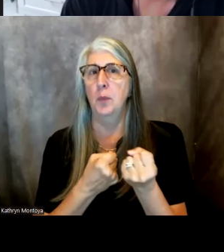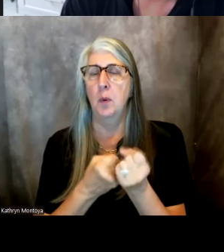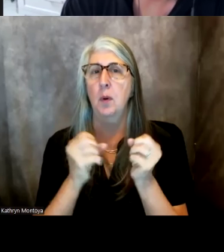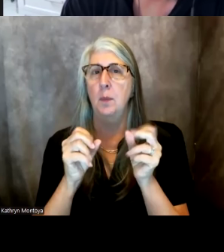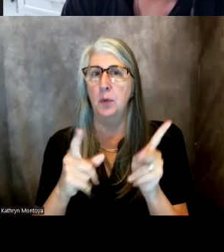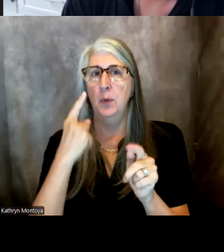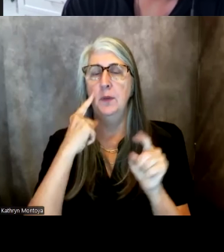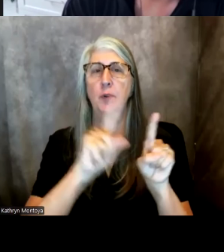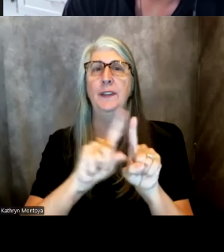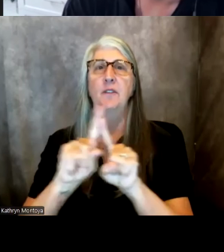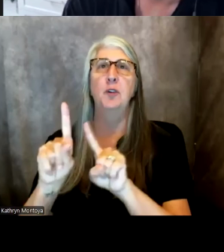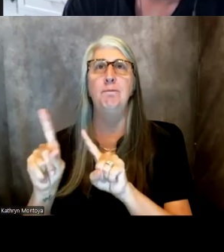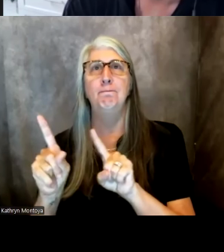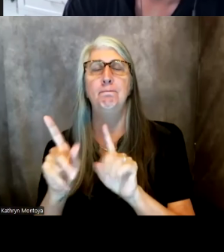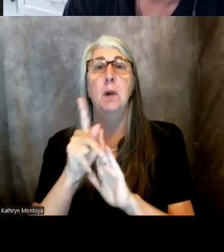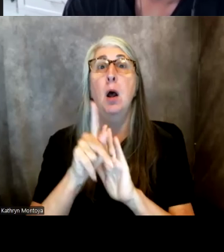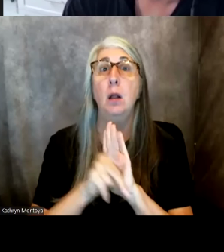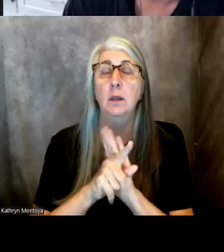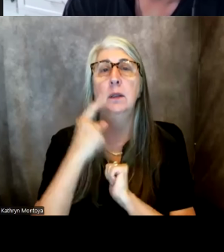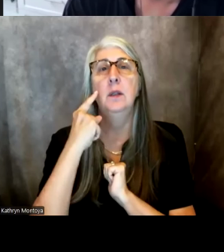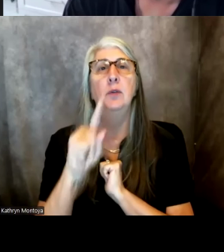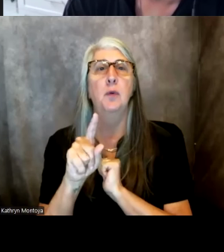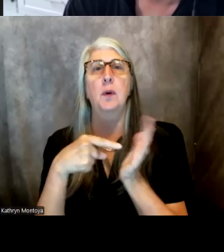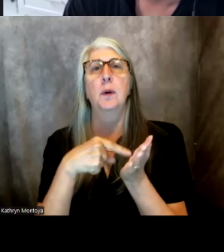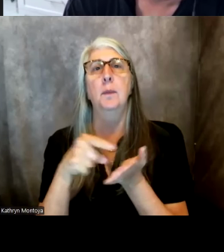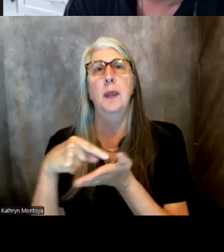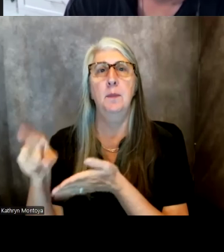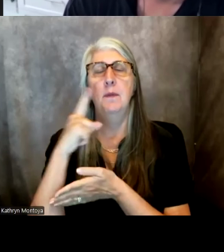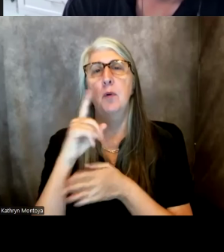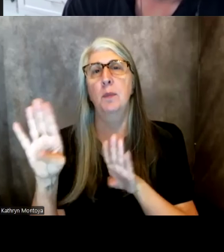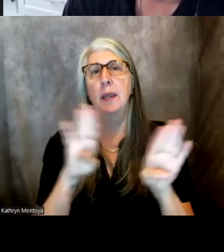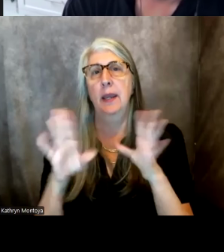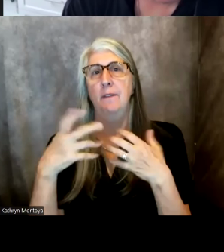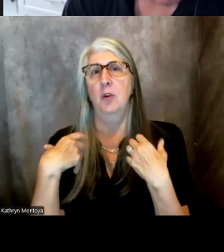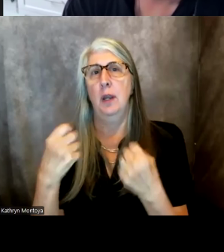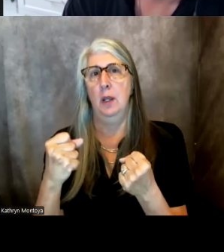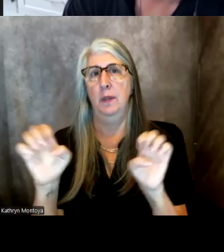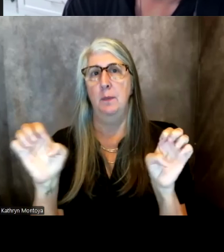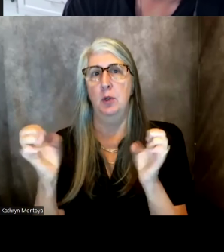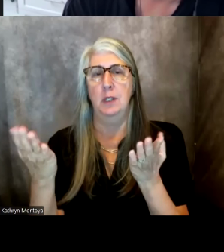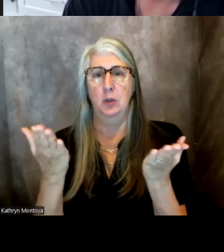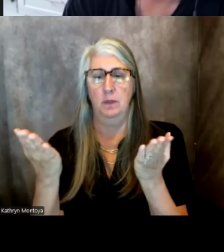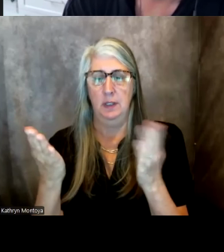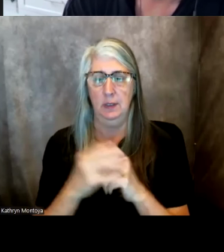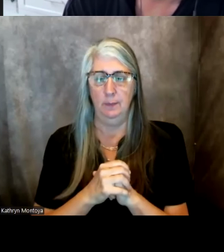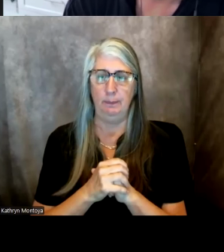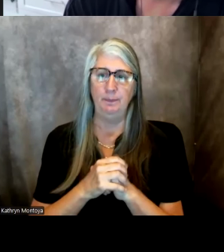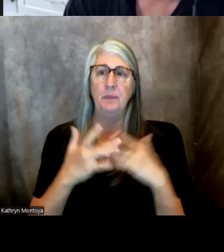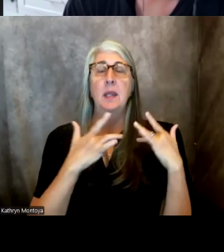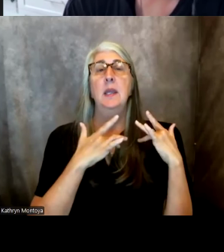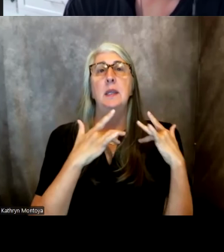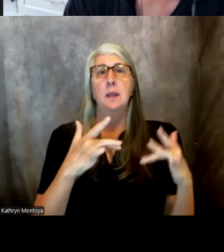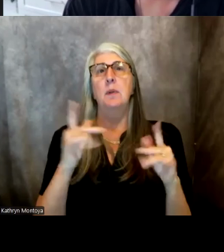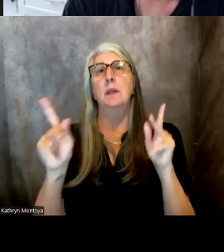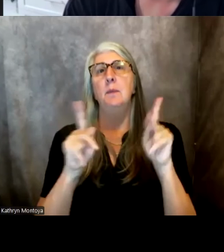different policies for payment of behavioral health emergency services. Typically, there is a reliance